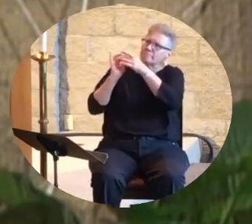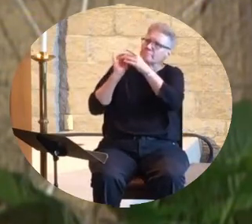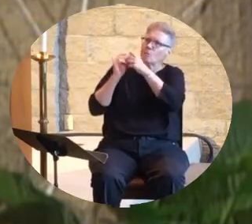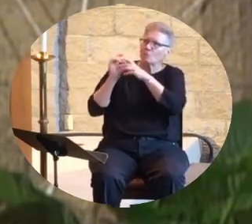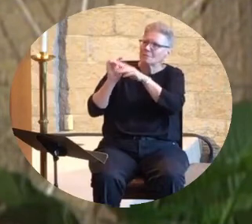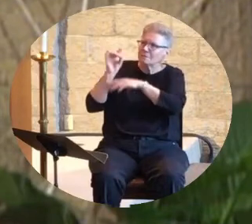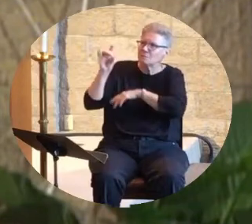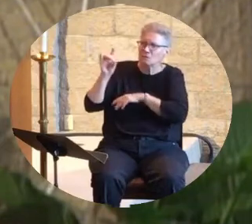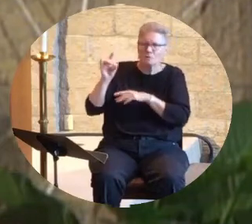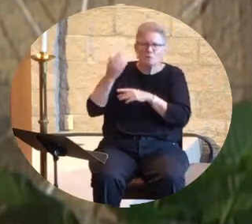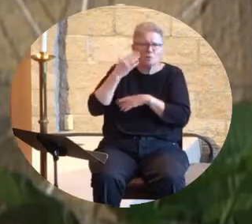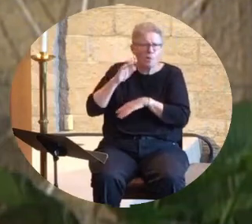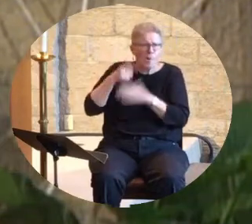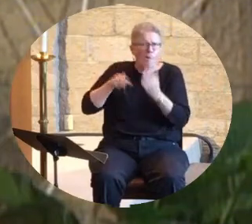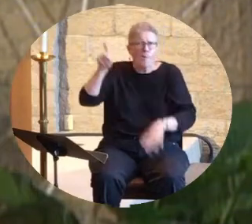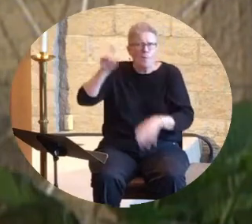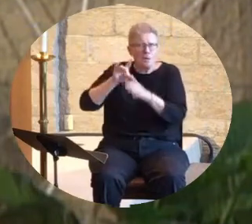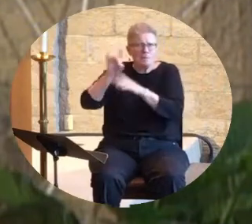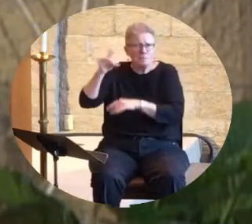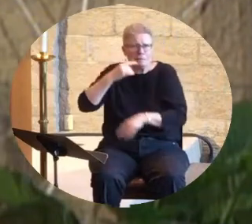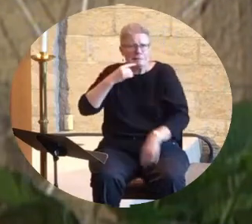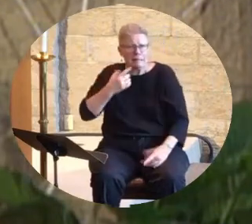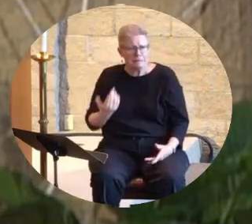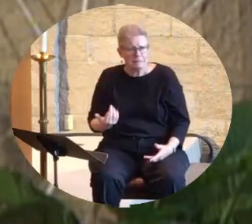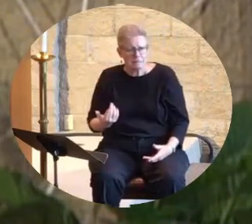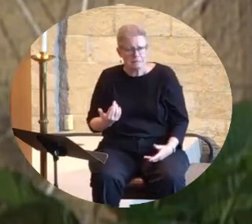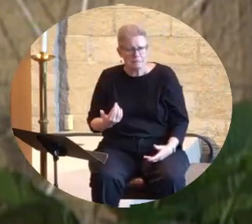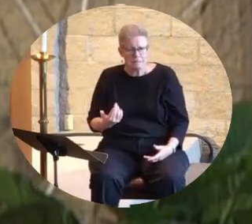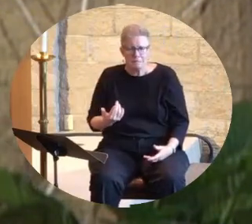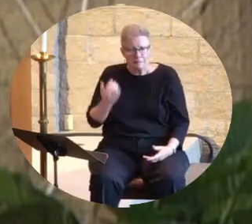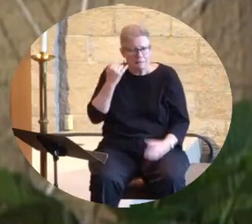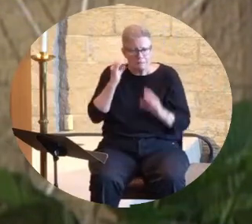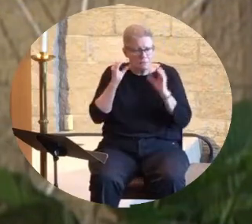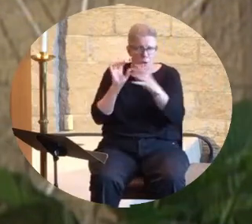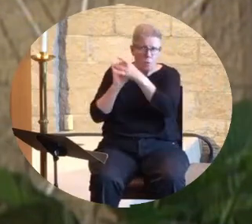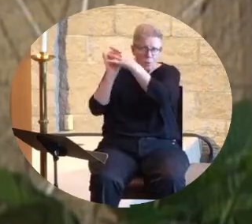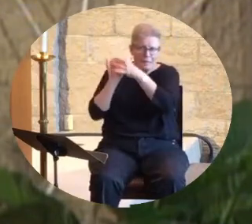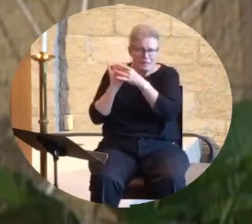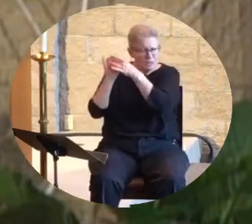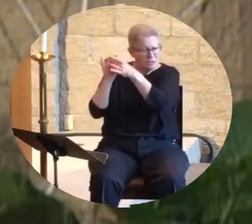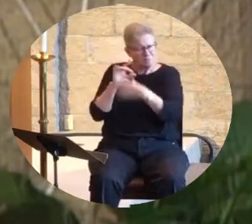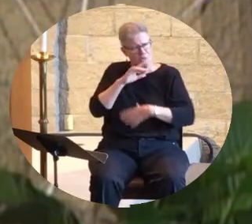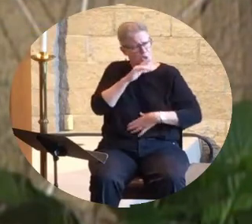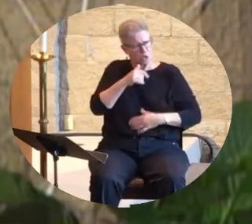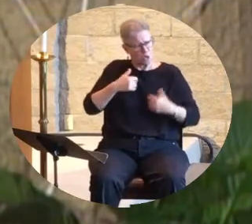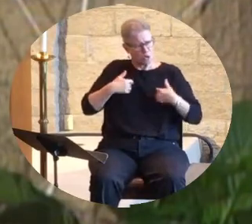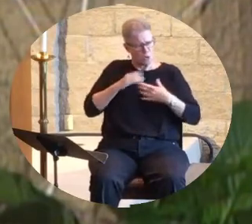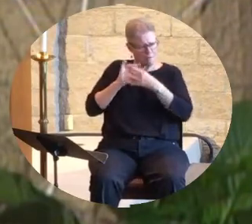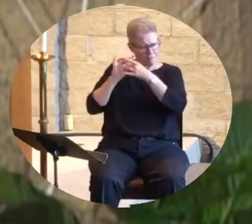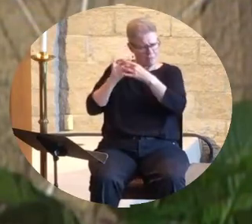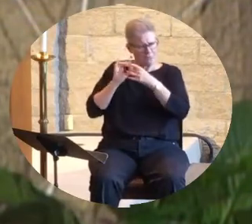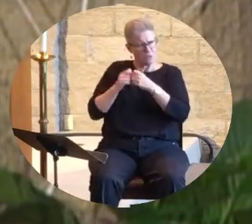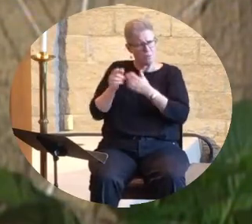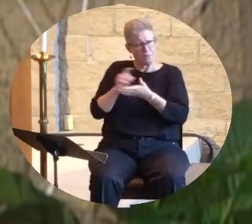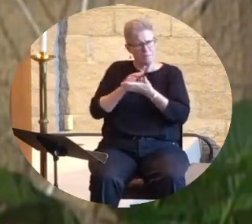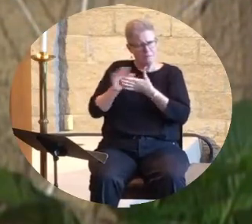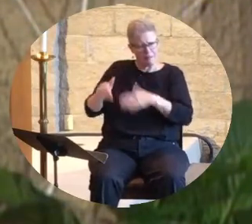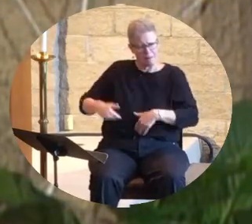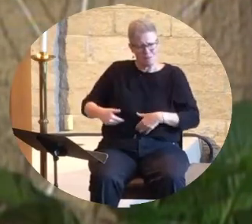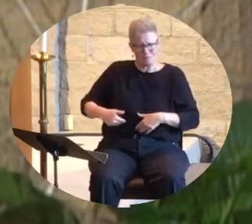a relationship with Spirit, with that divine intuition. I was thinking about a recent example in my own